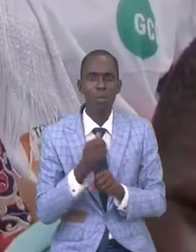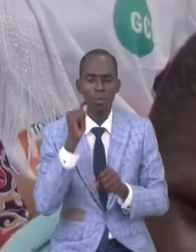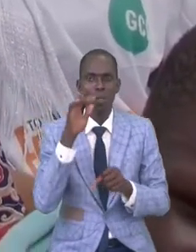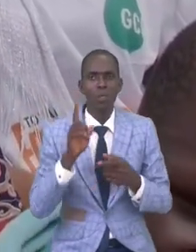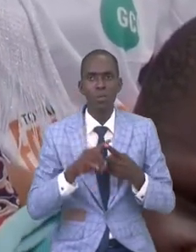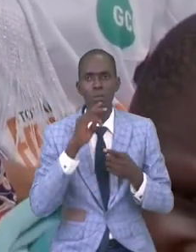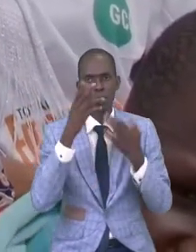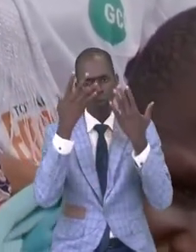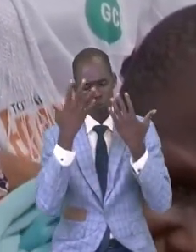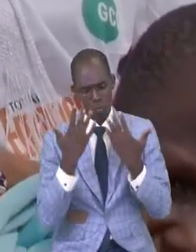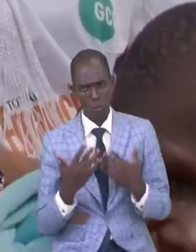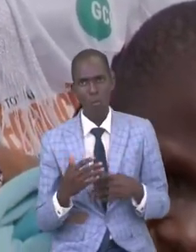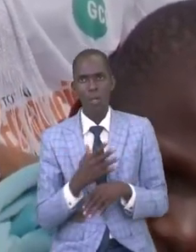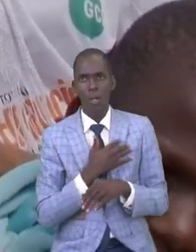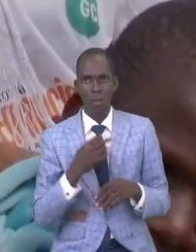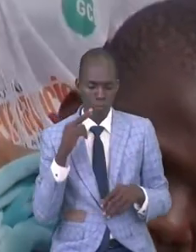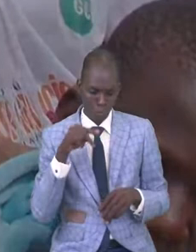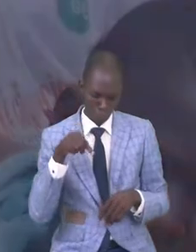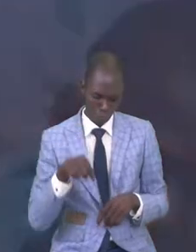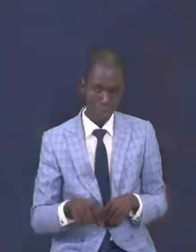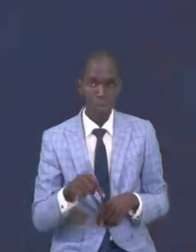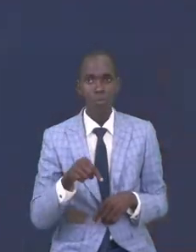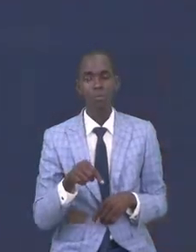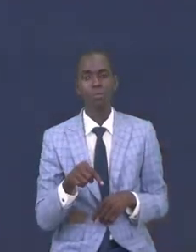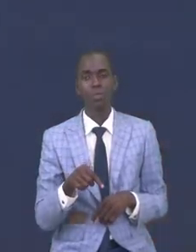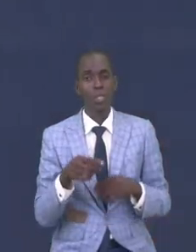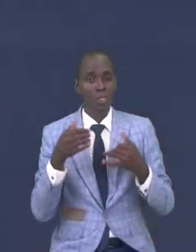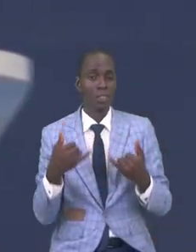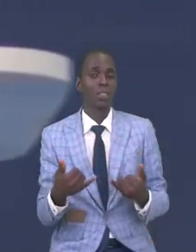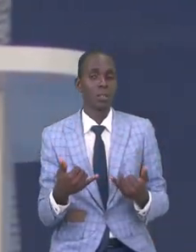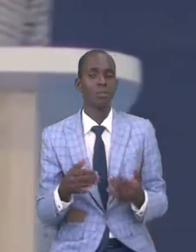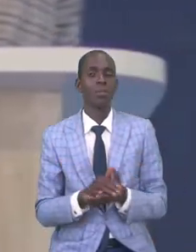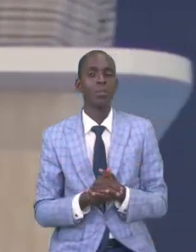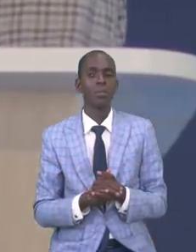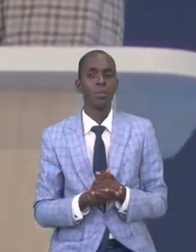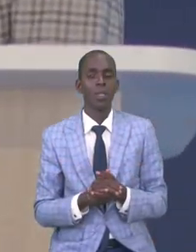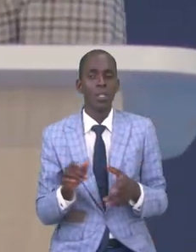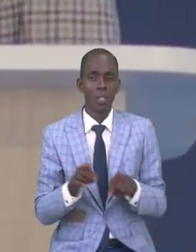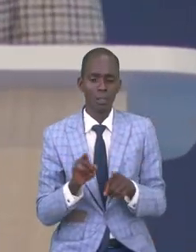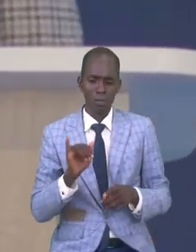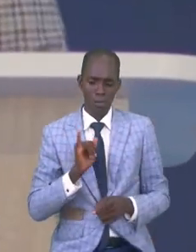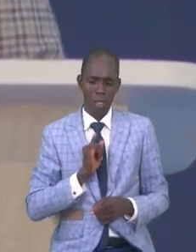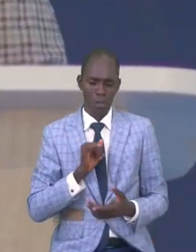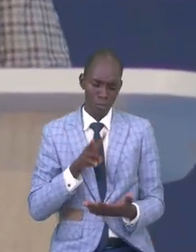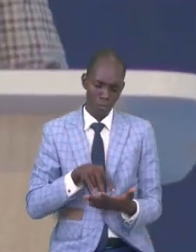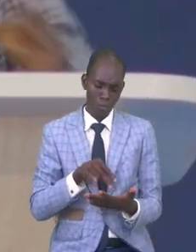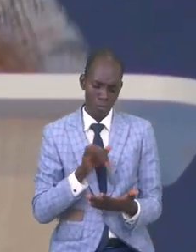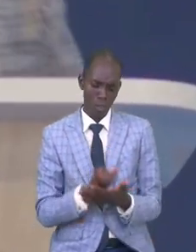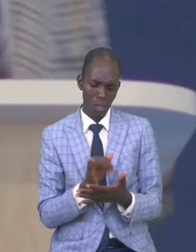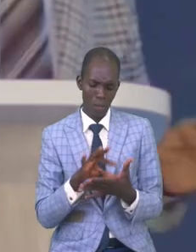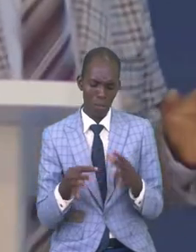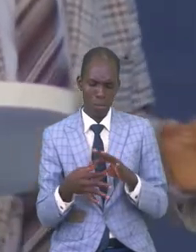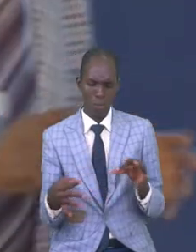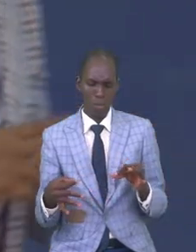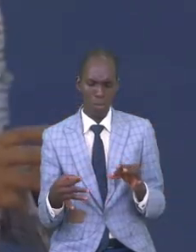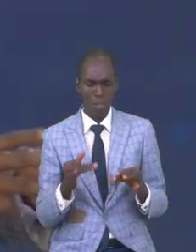of infirmity. Now, as I read that, I said, do